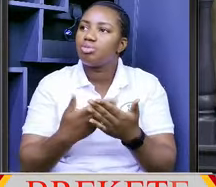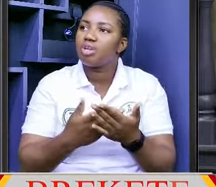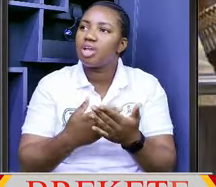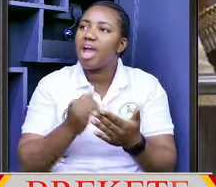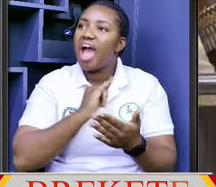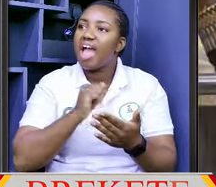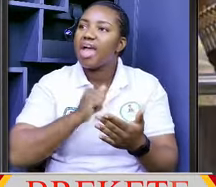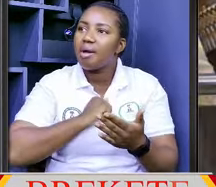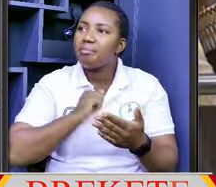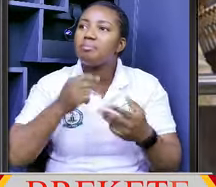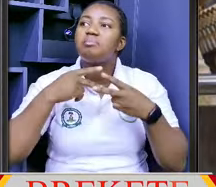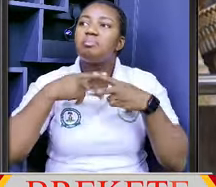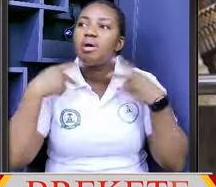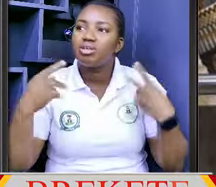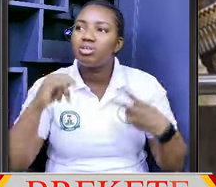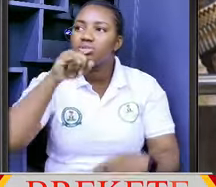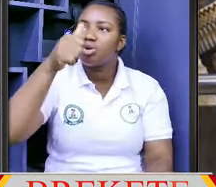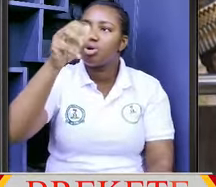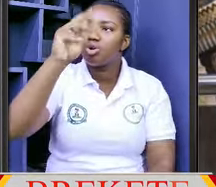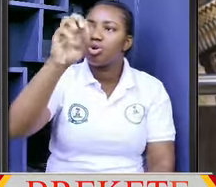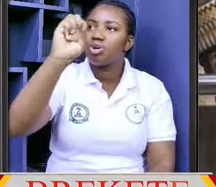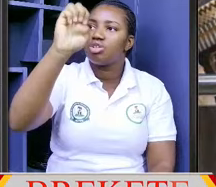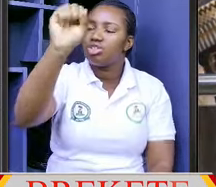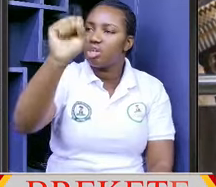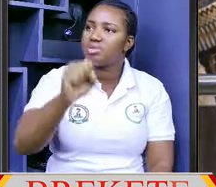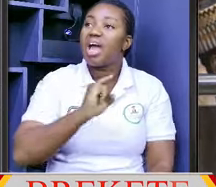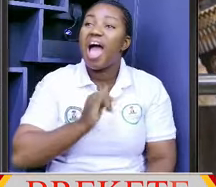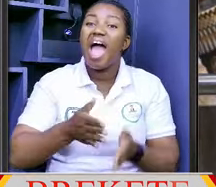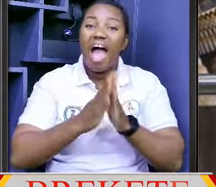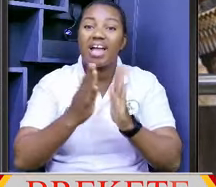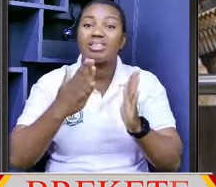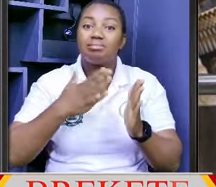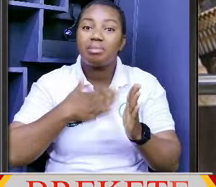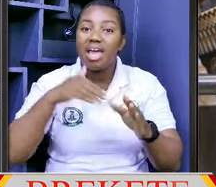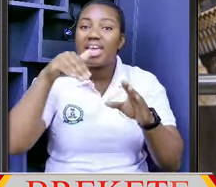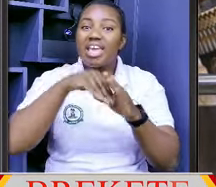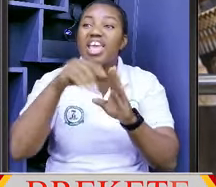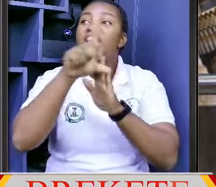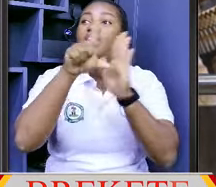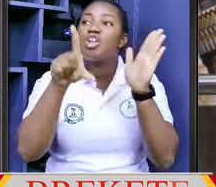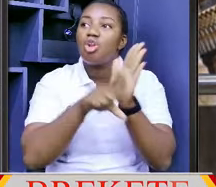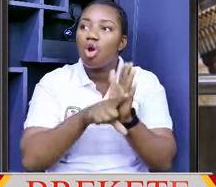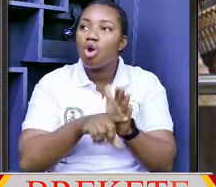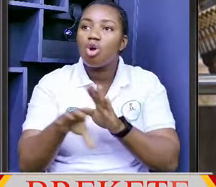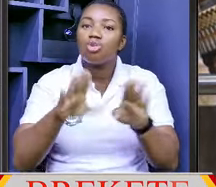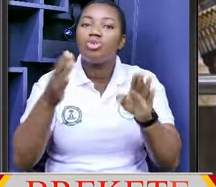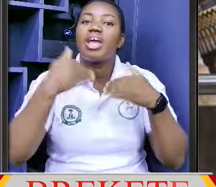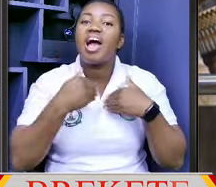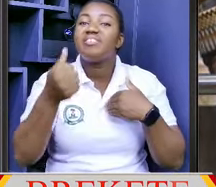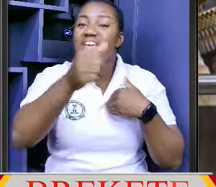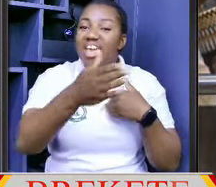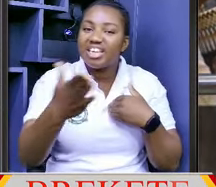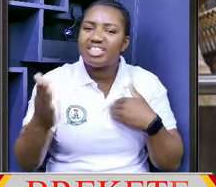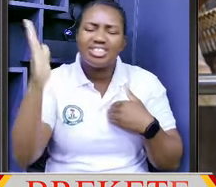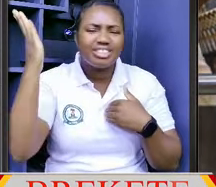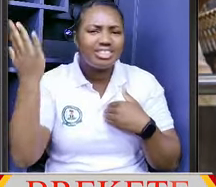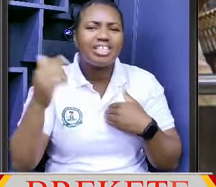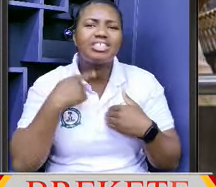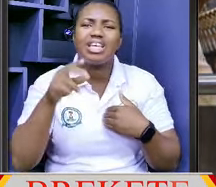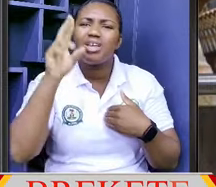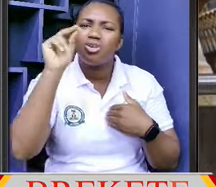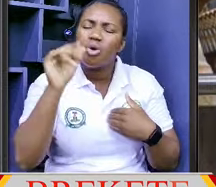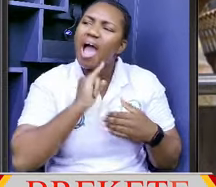I am Pastor James. I asked even my in-laws, your daughters, do they have anything? They say no. And I asked